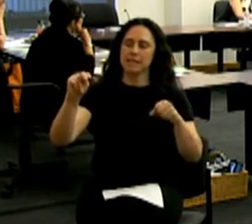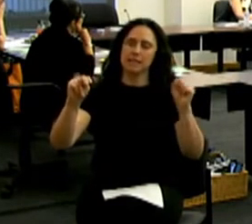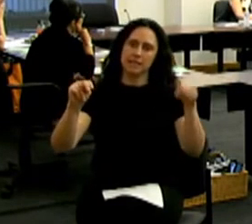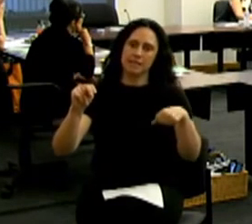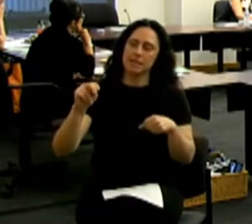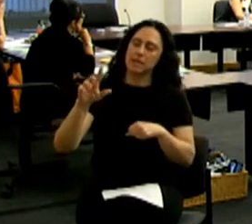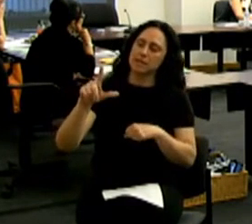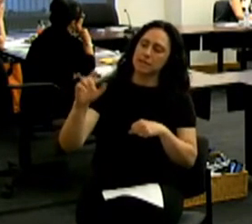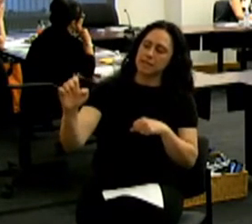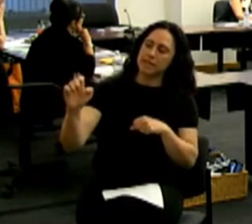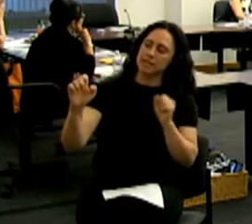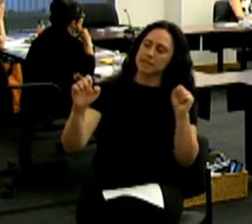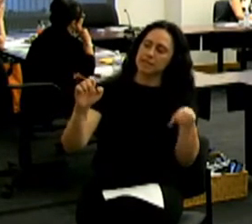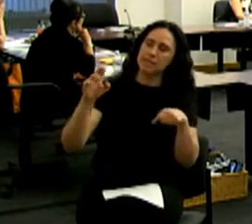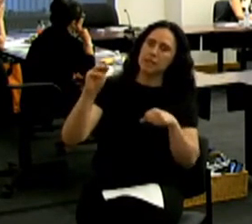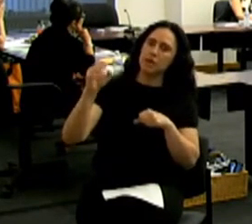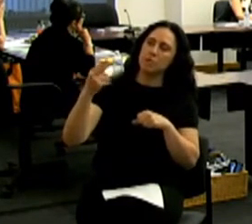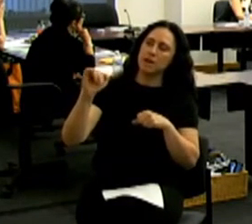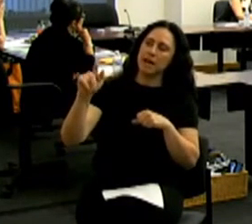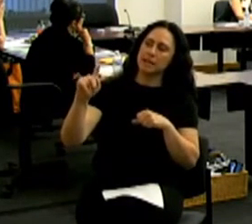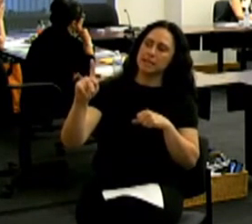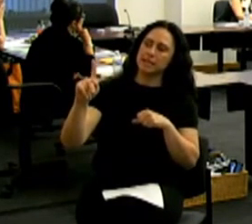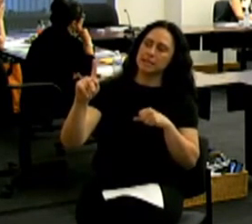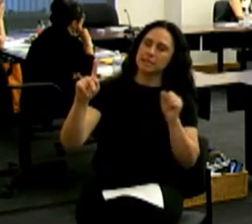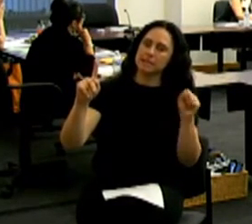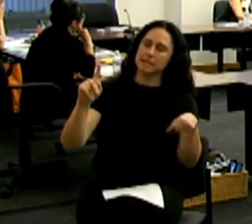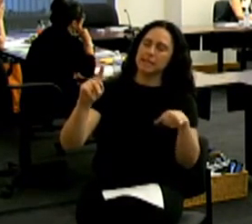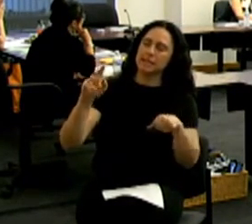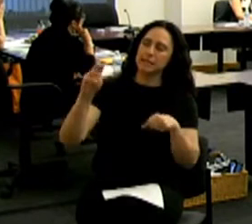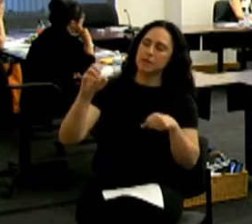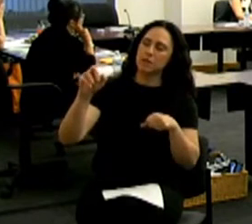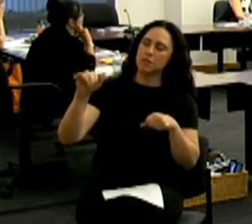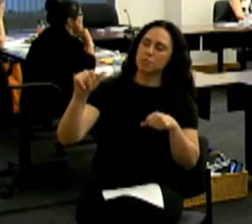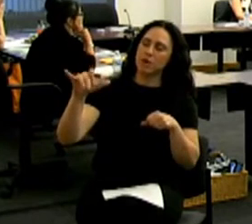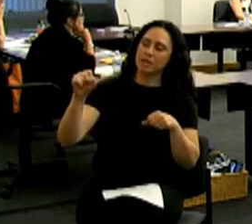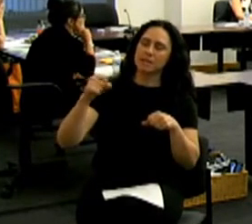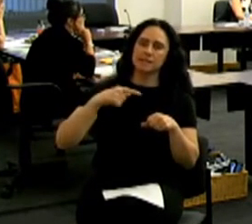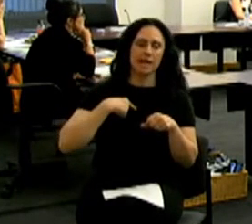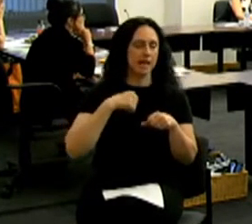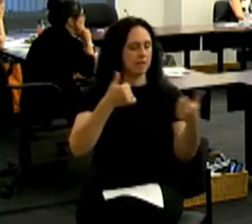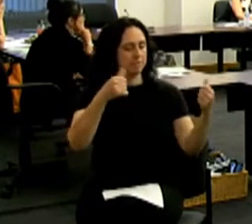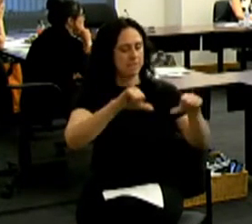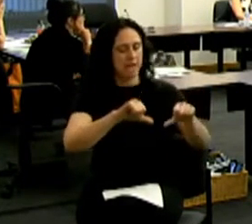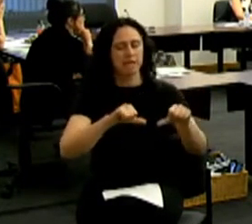trustee Lee, trustee Mahalik, Yes. trustee Morales, I abstain.